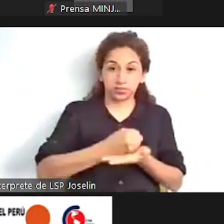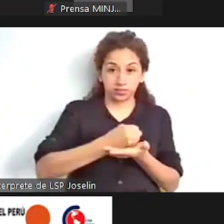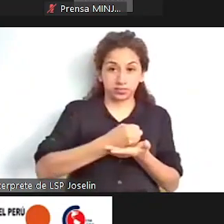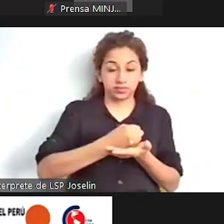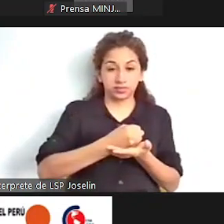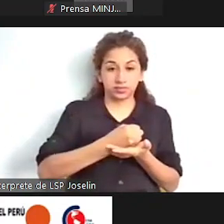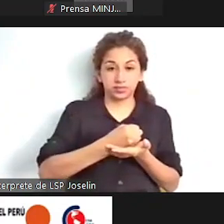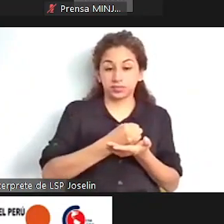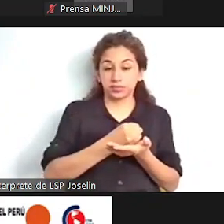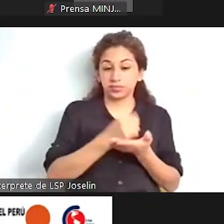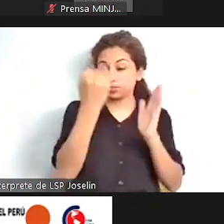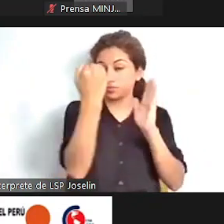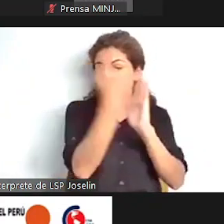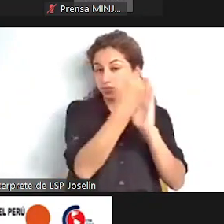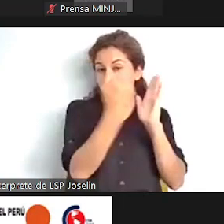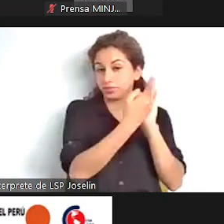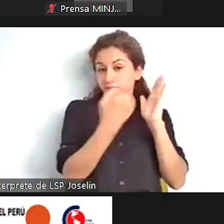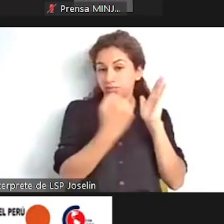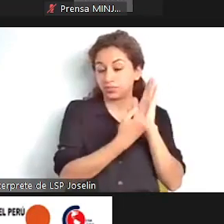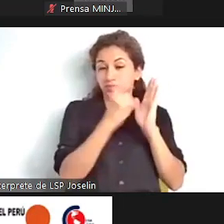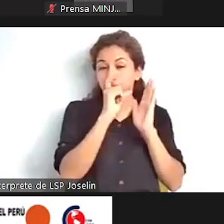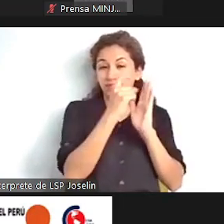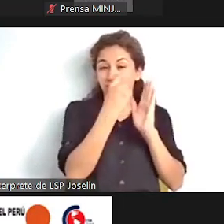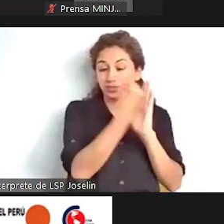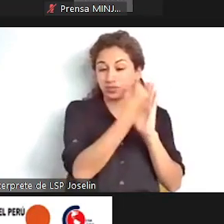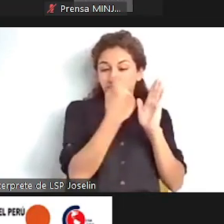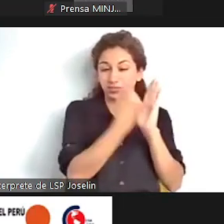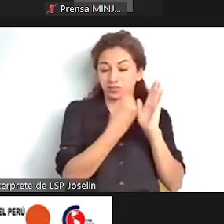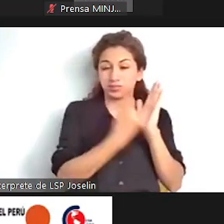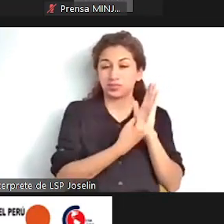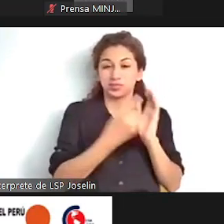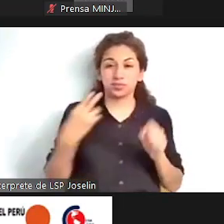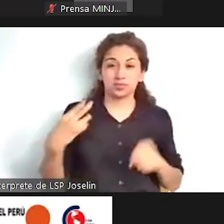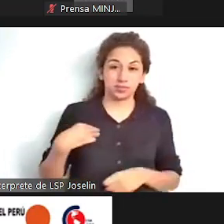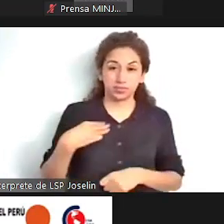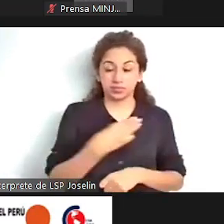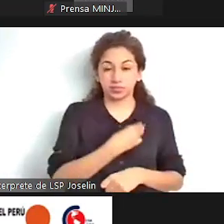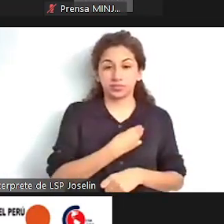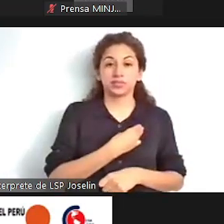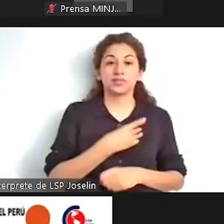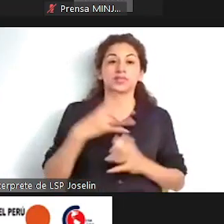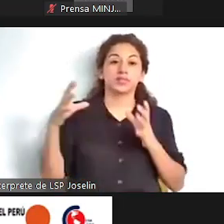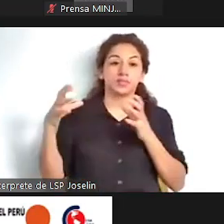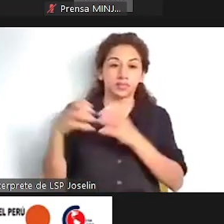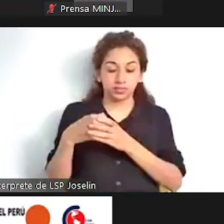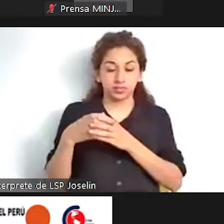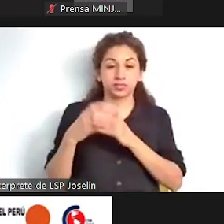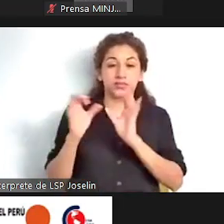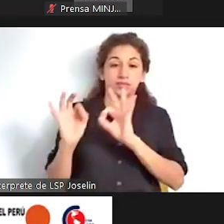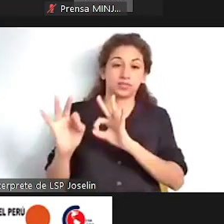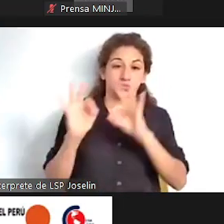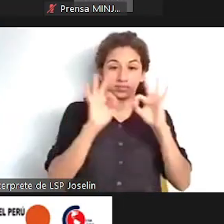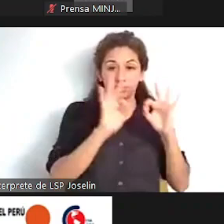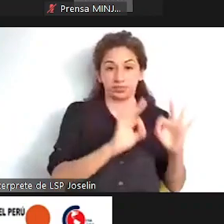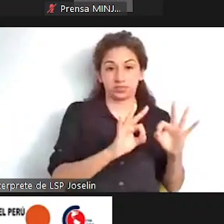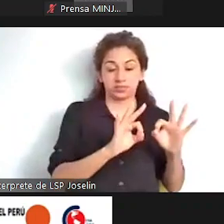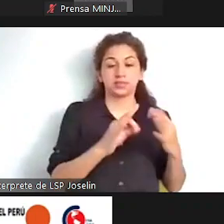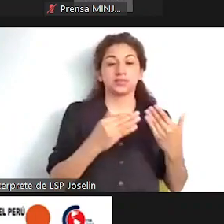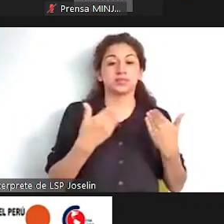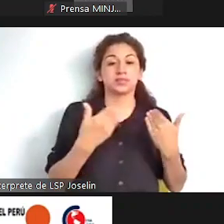the revalidation of these actions from each of the ministries and entities that are responsible for